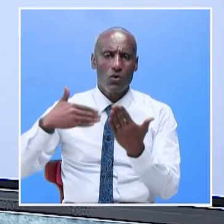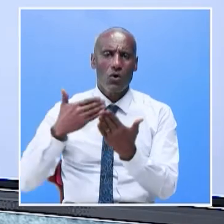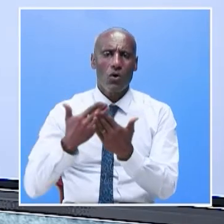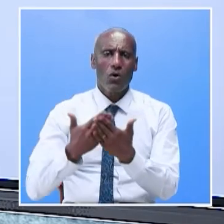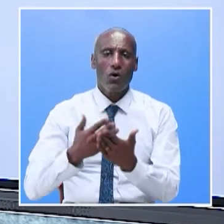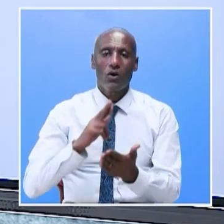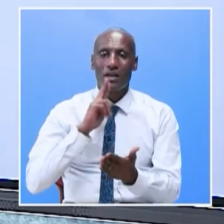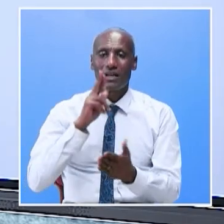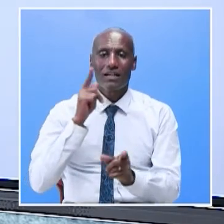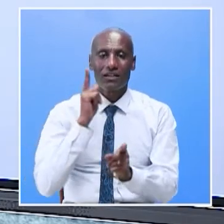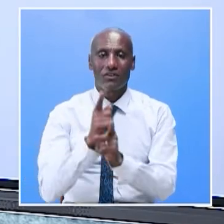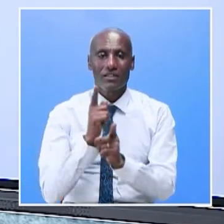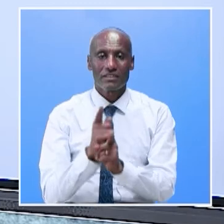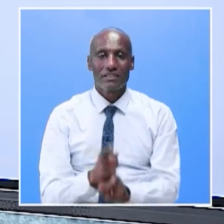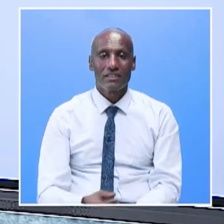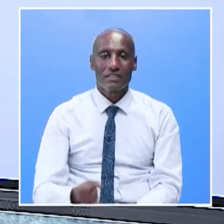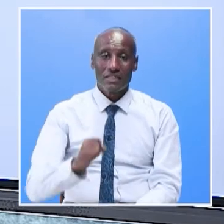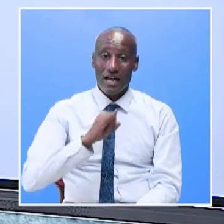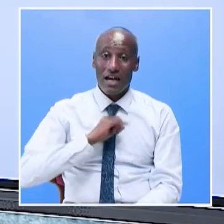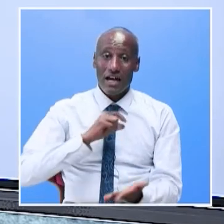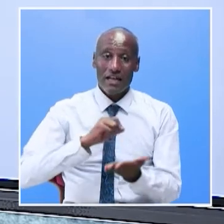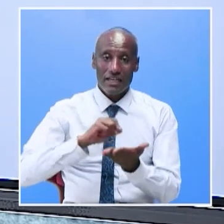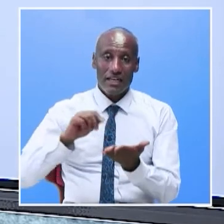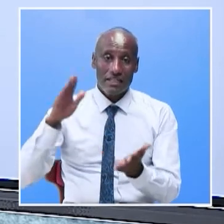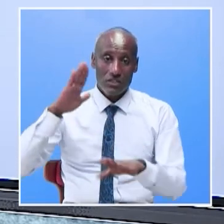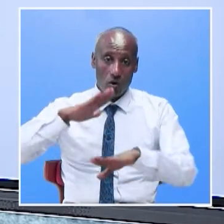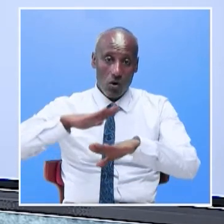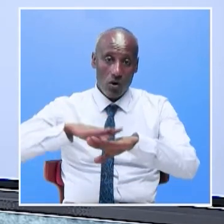correct. Let us read together. I write on